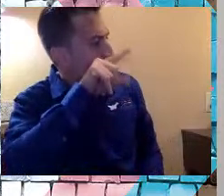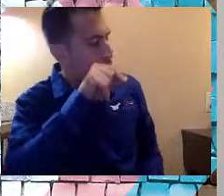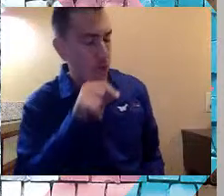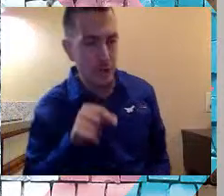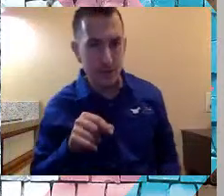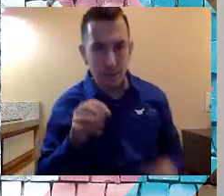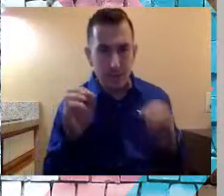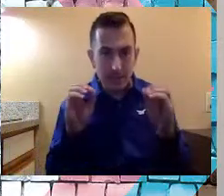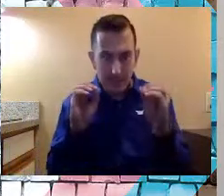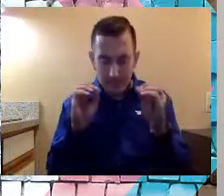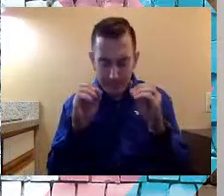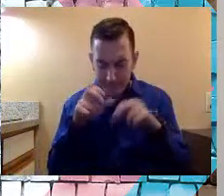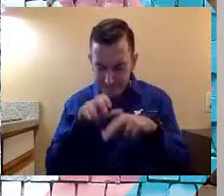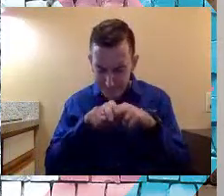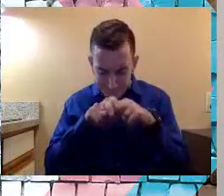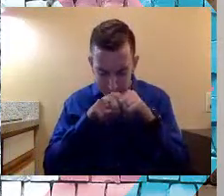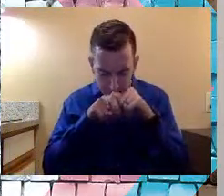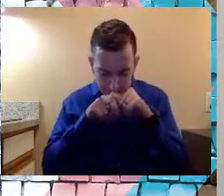sad.